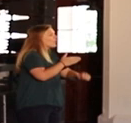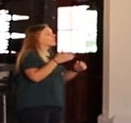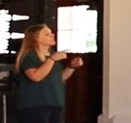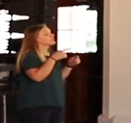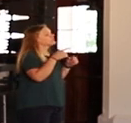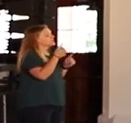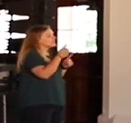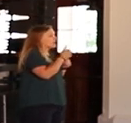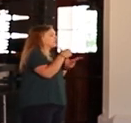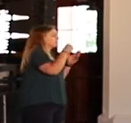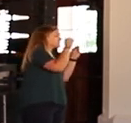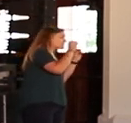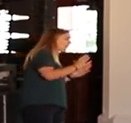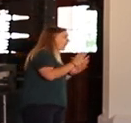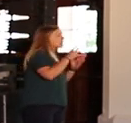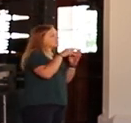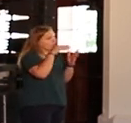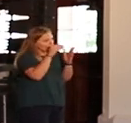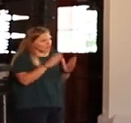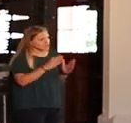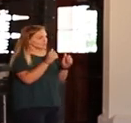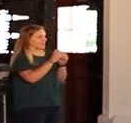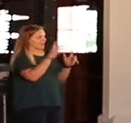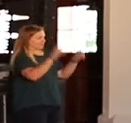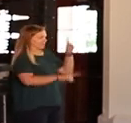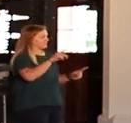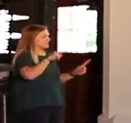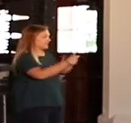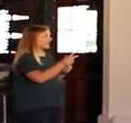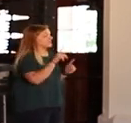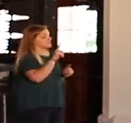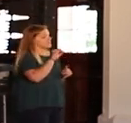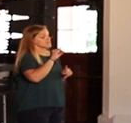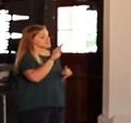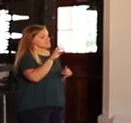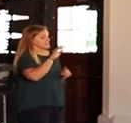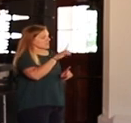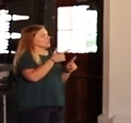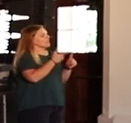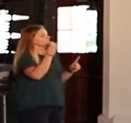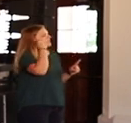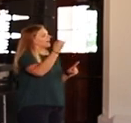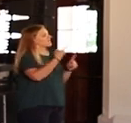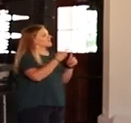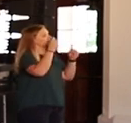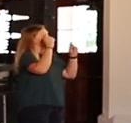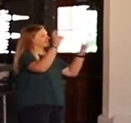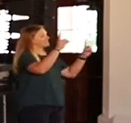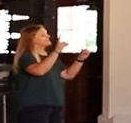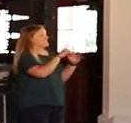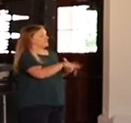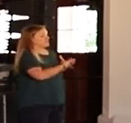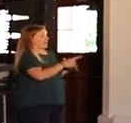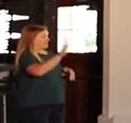leaders without these diverse perspectives. The term liberal in liberal arts actually comes from an idea about education that